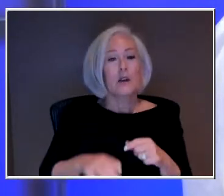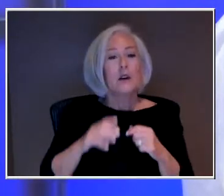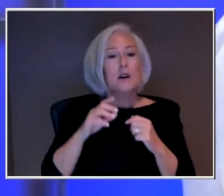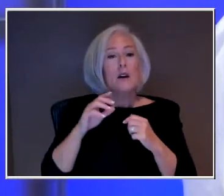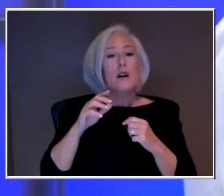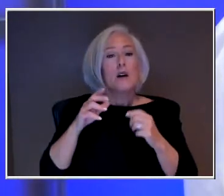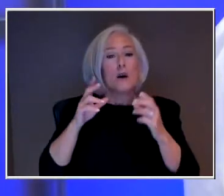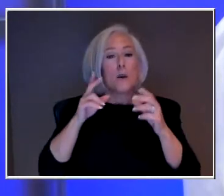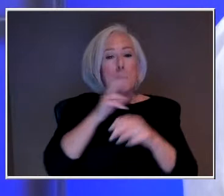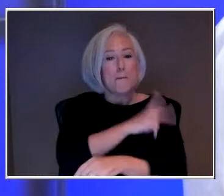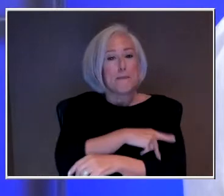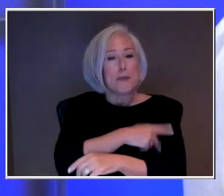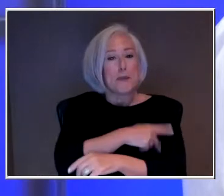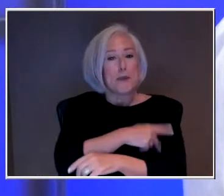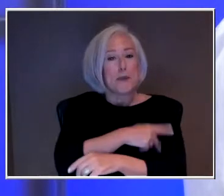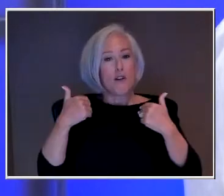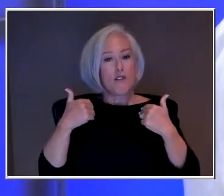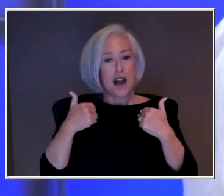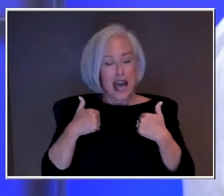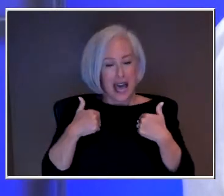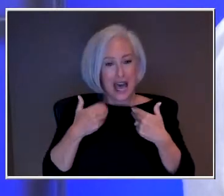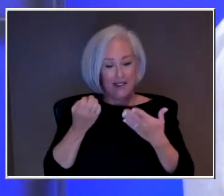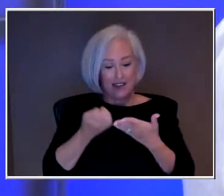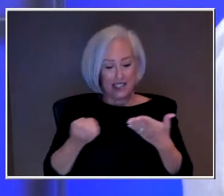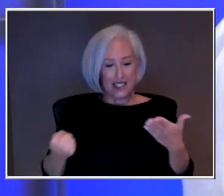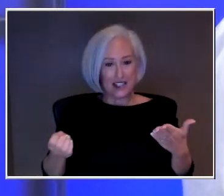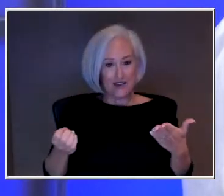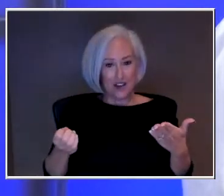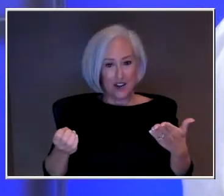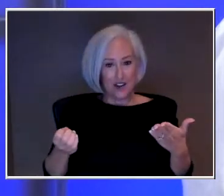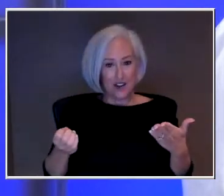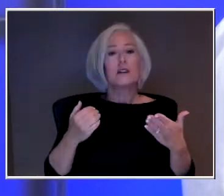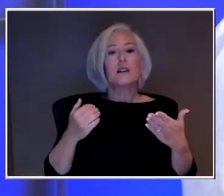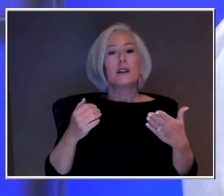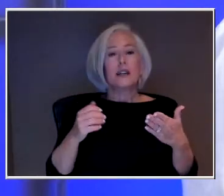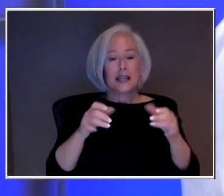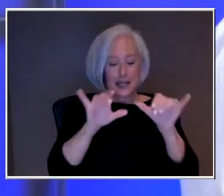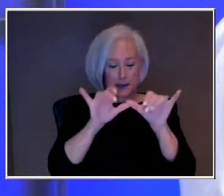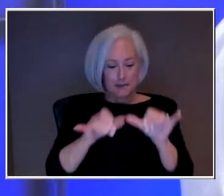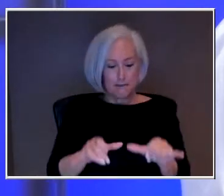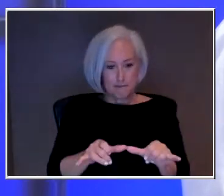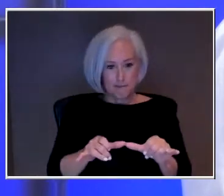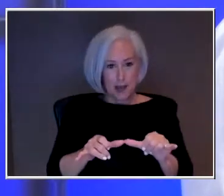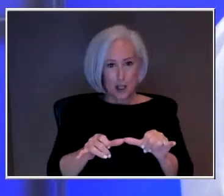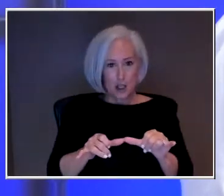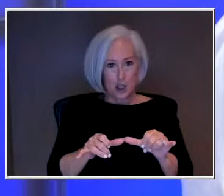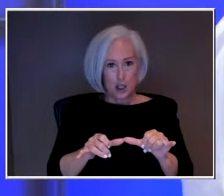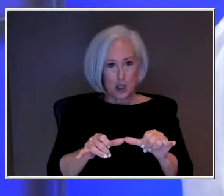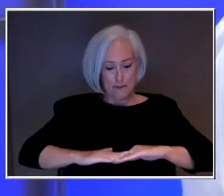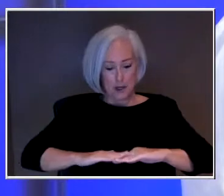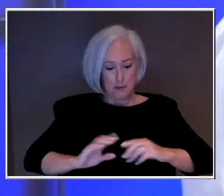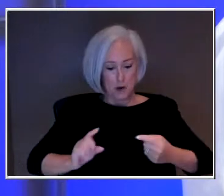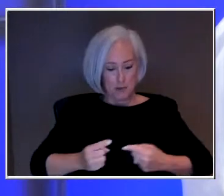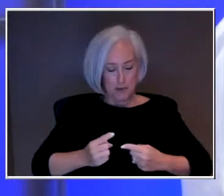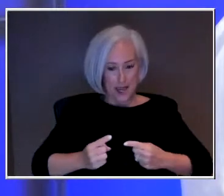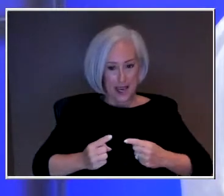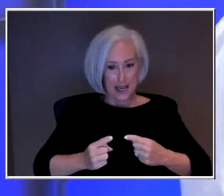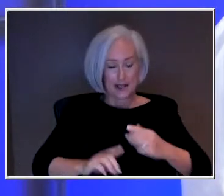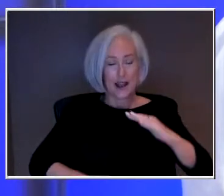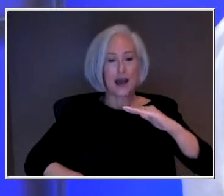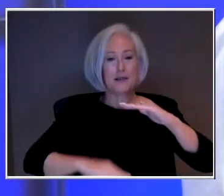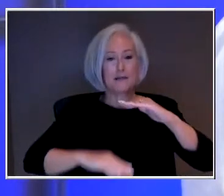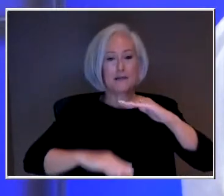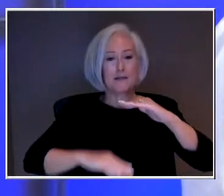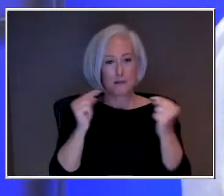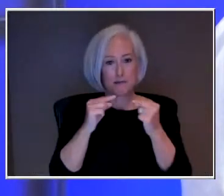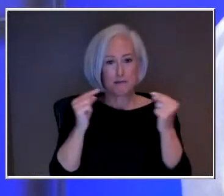device, they measure a therapeutic threshold for them. They measure a minimal signal and a maximal signal. And the device is able to keep